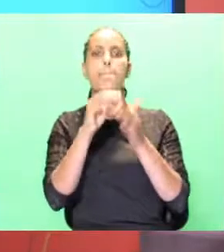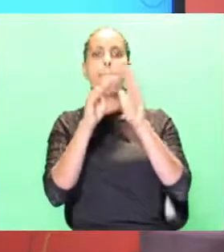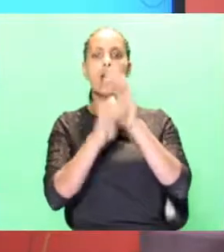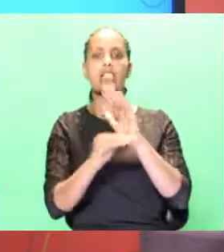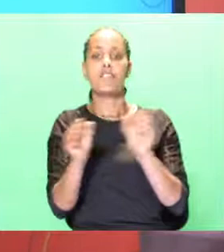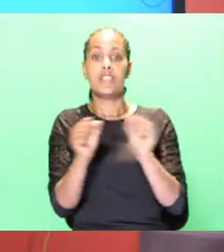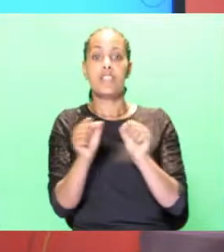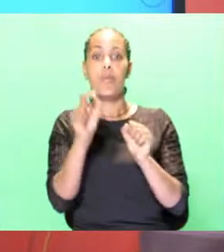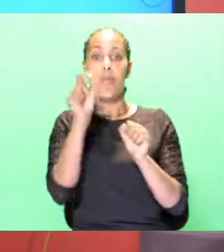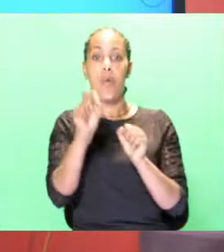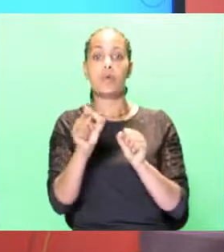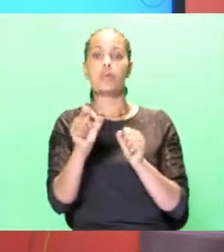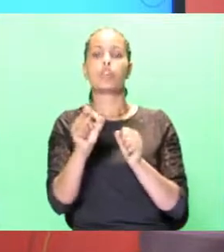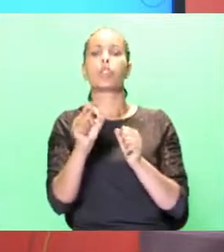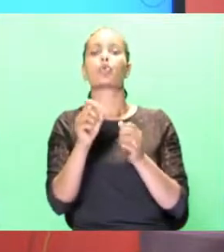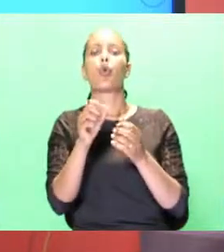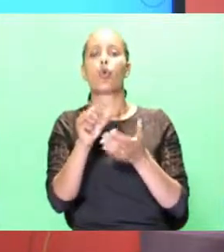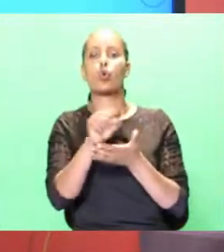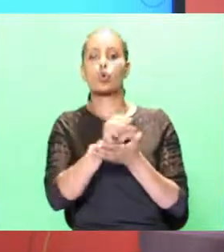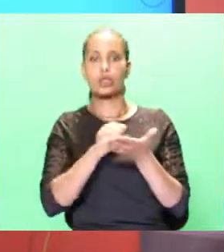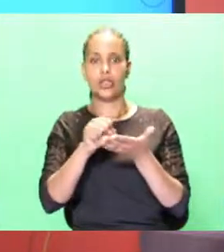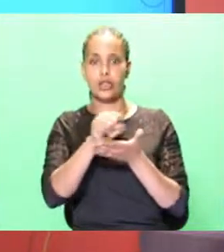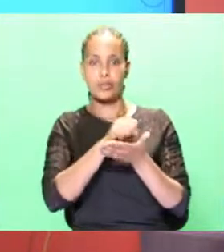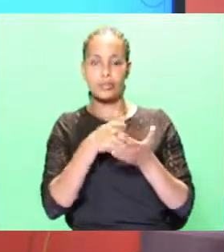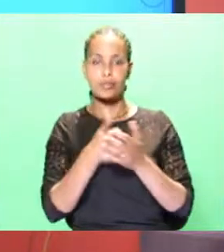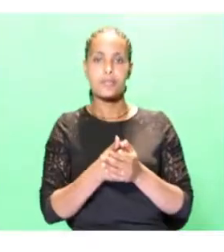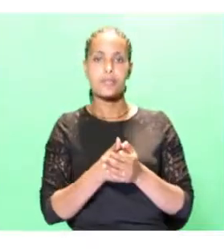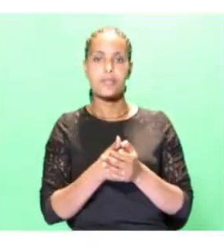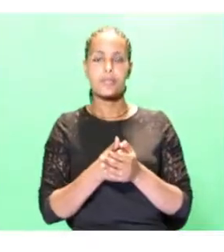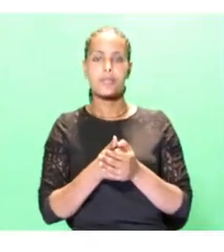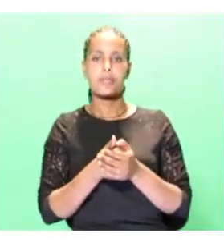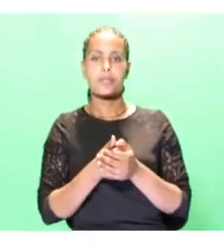freezing point of the solution.